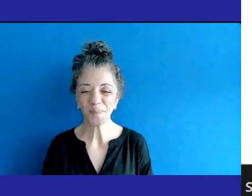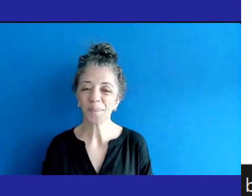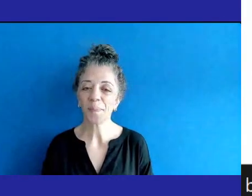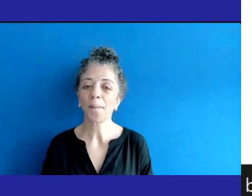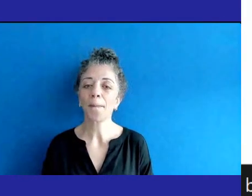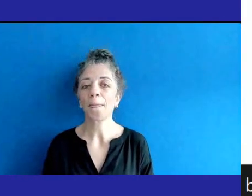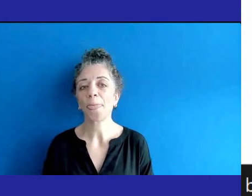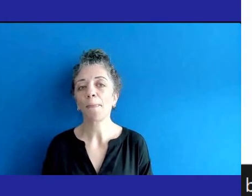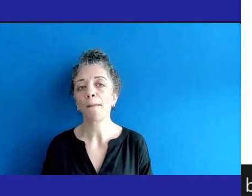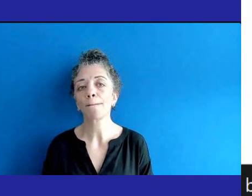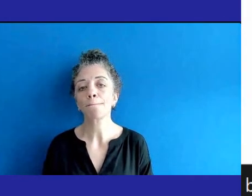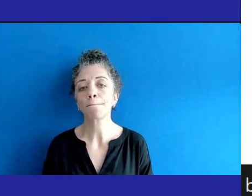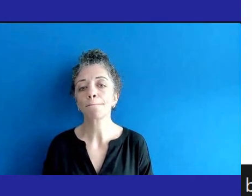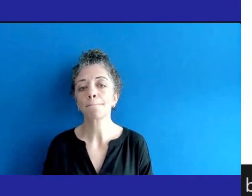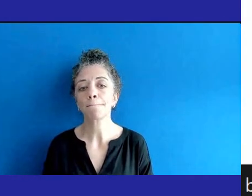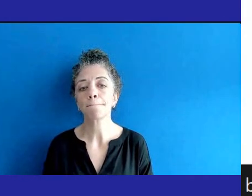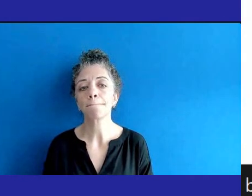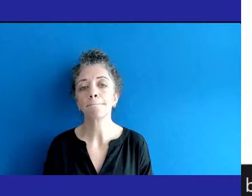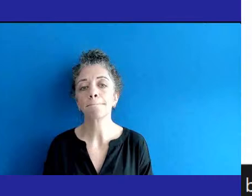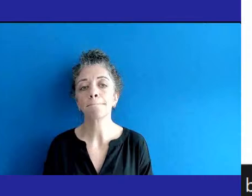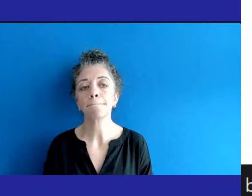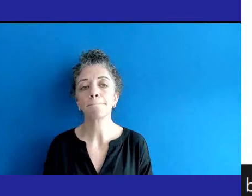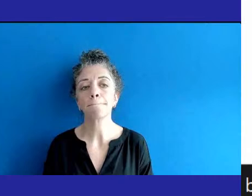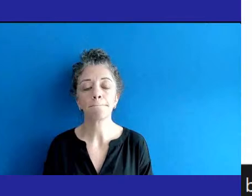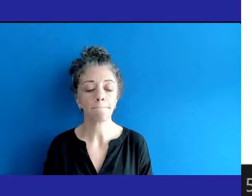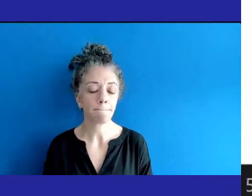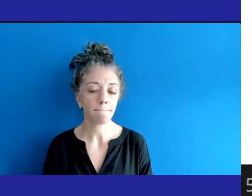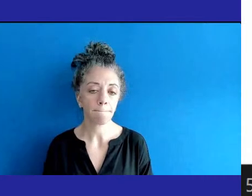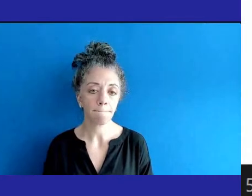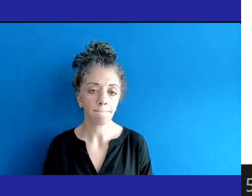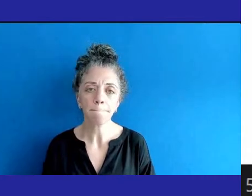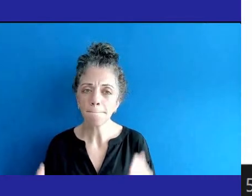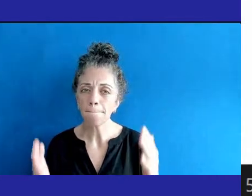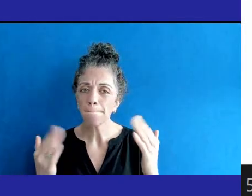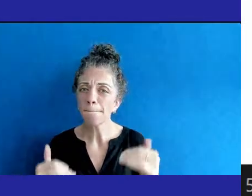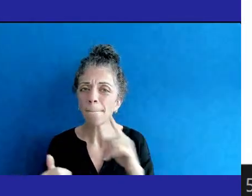still our next resolution.